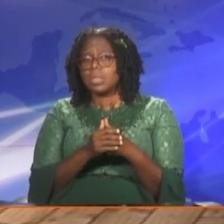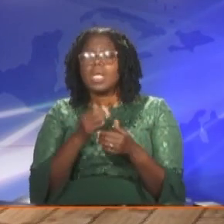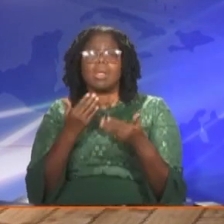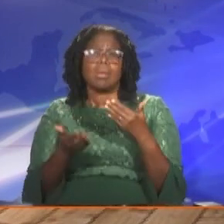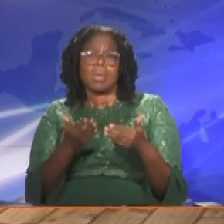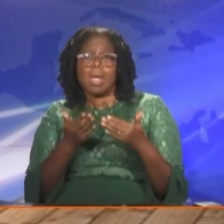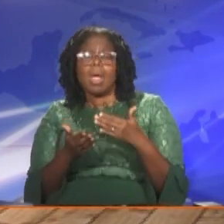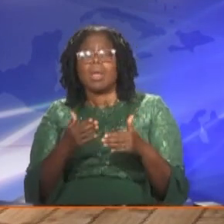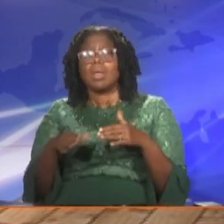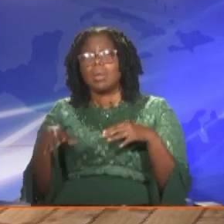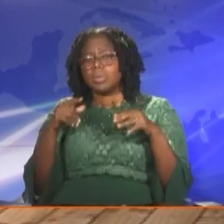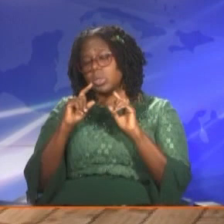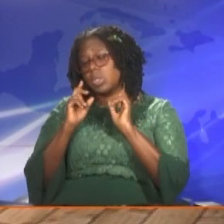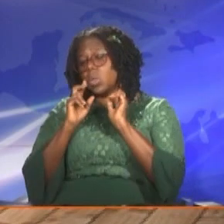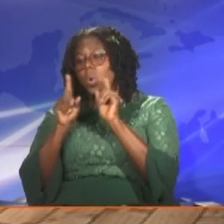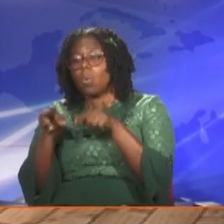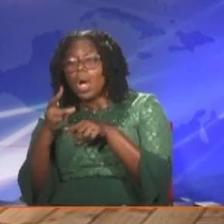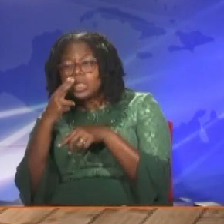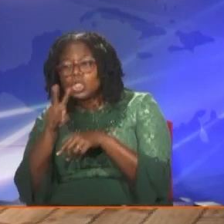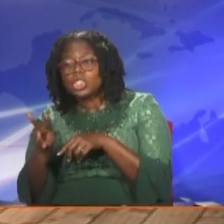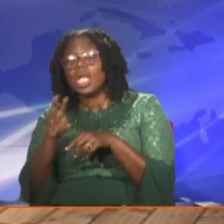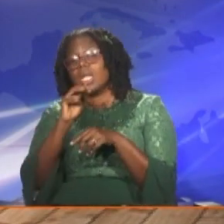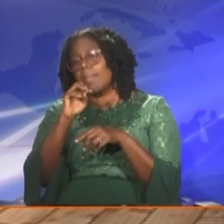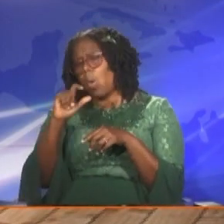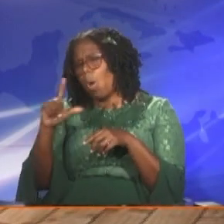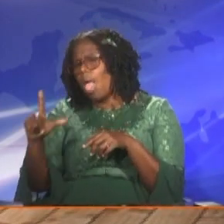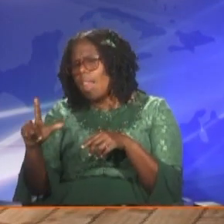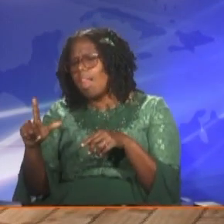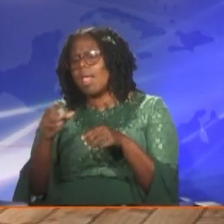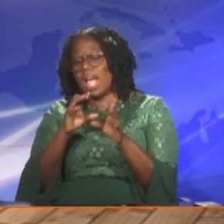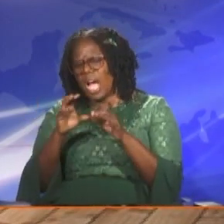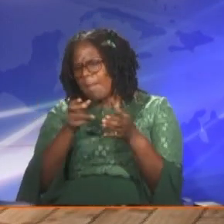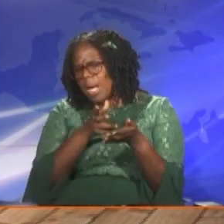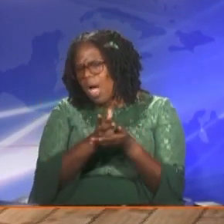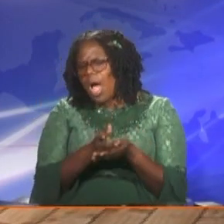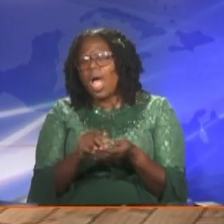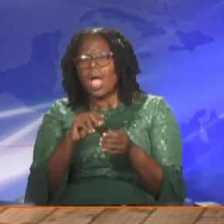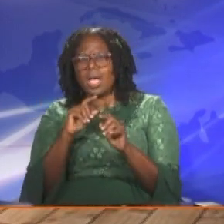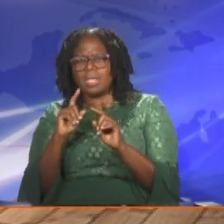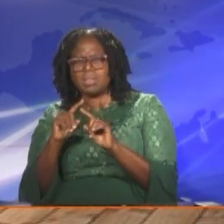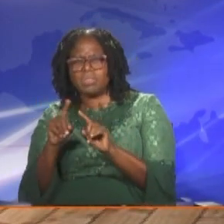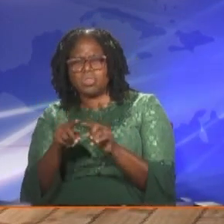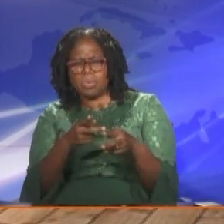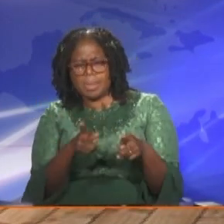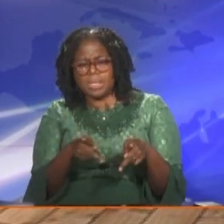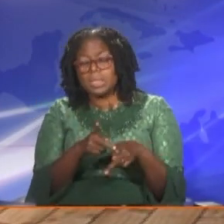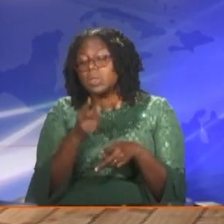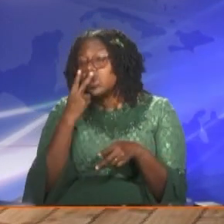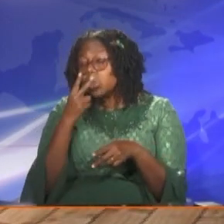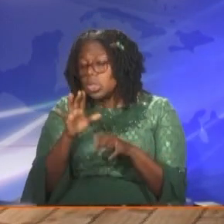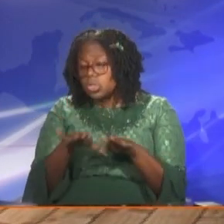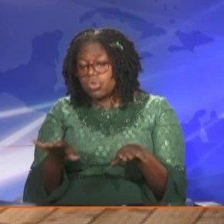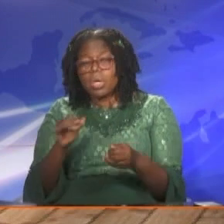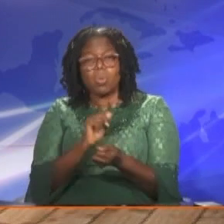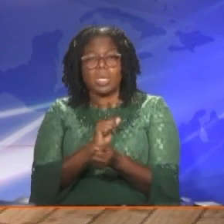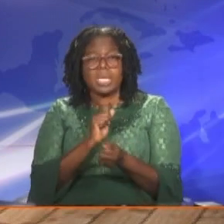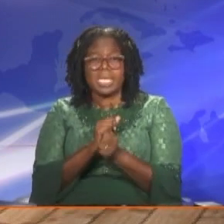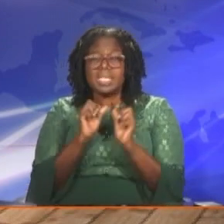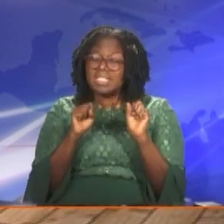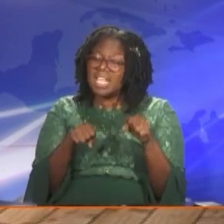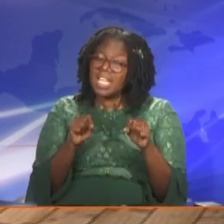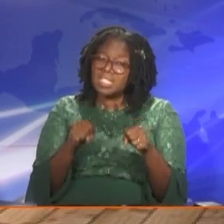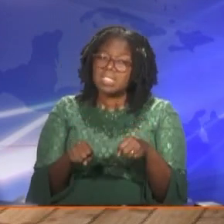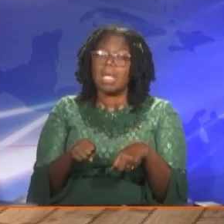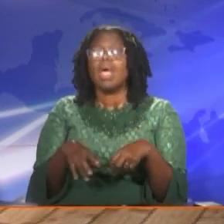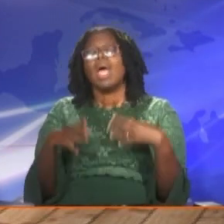car parks, in the agricultural markets. So it's happening within the family environment, and it appears to be linked